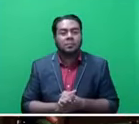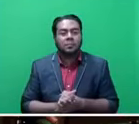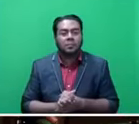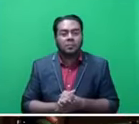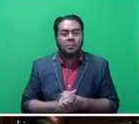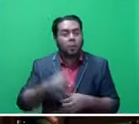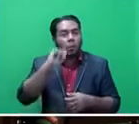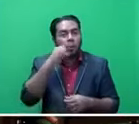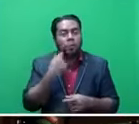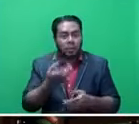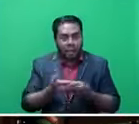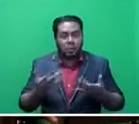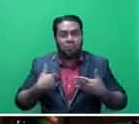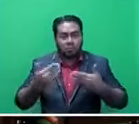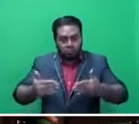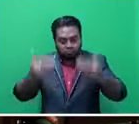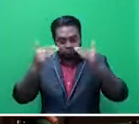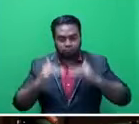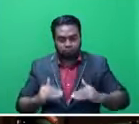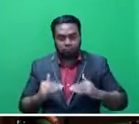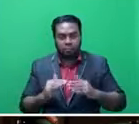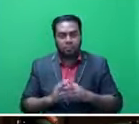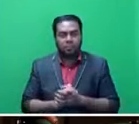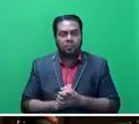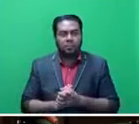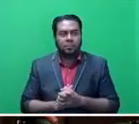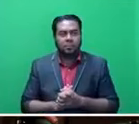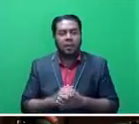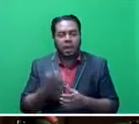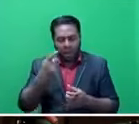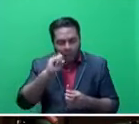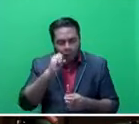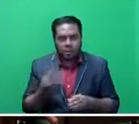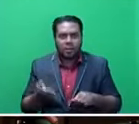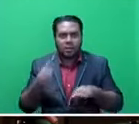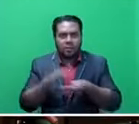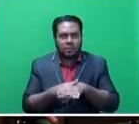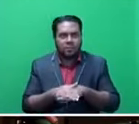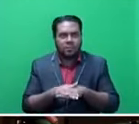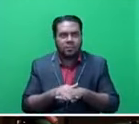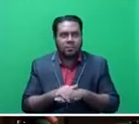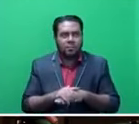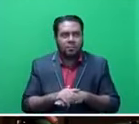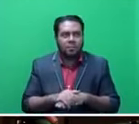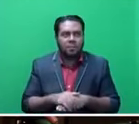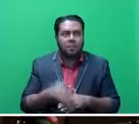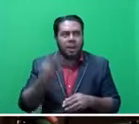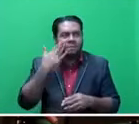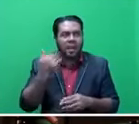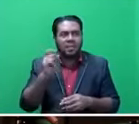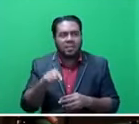We'll move on. I'll cover that, Mr. Speaker, but I find this completely ridiculous.